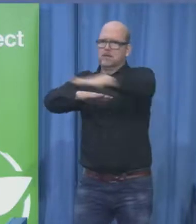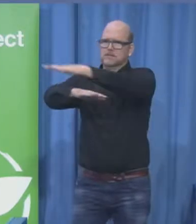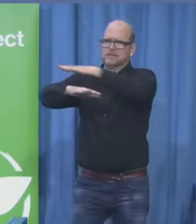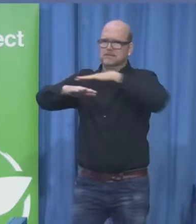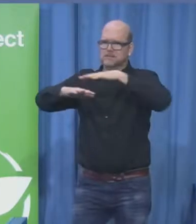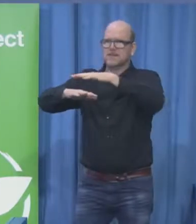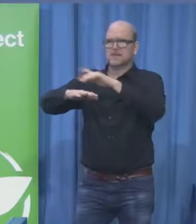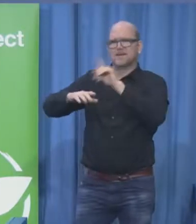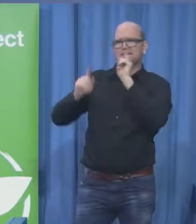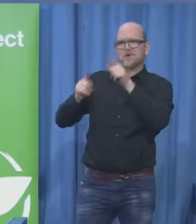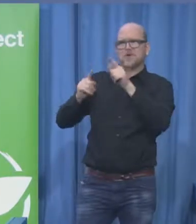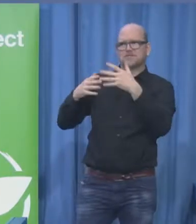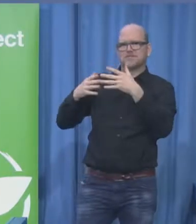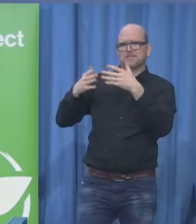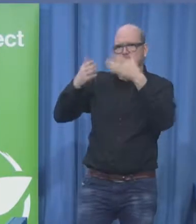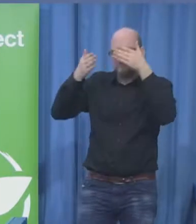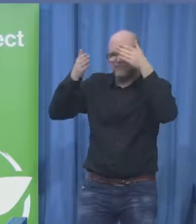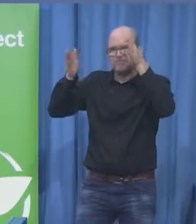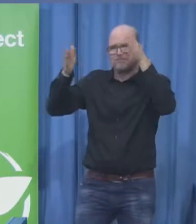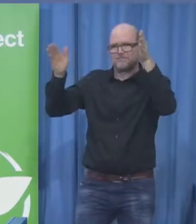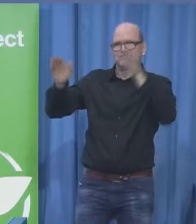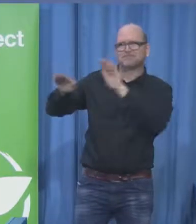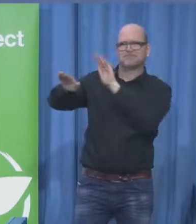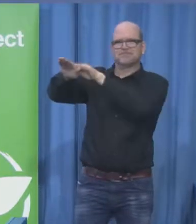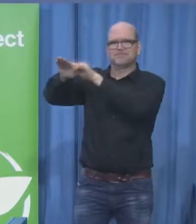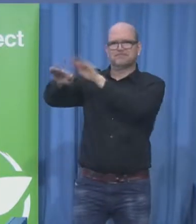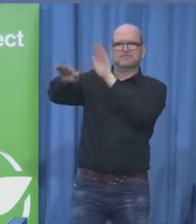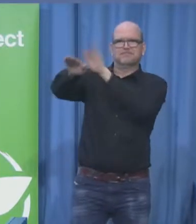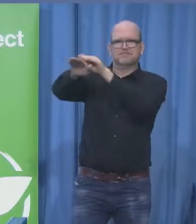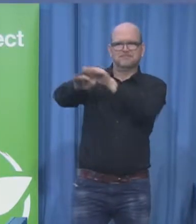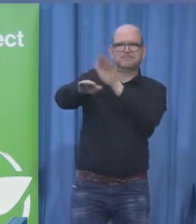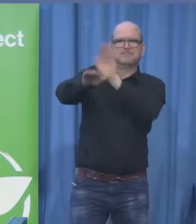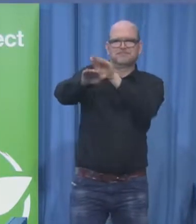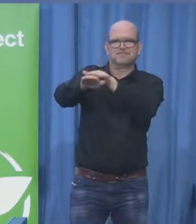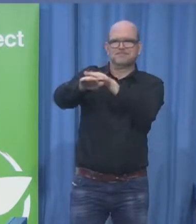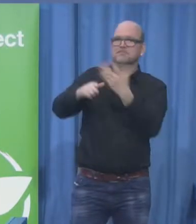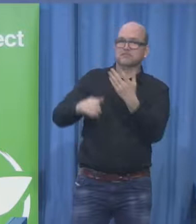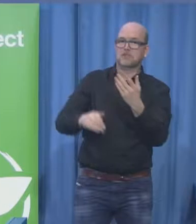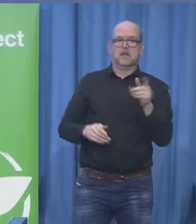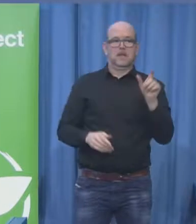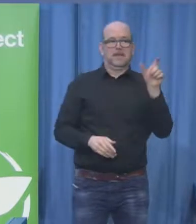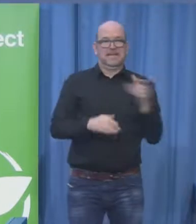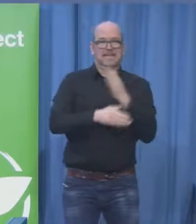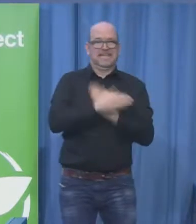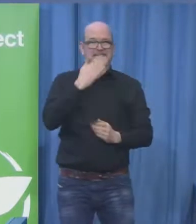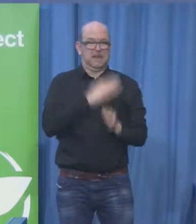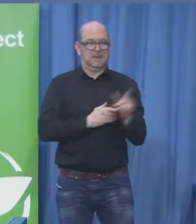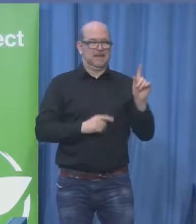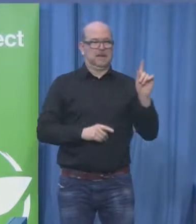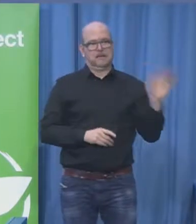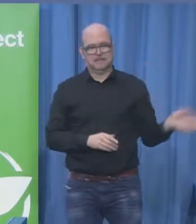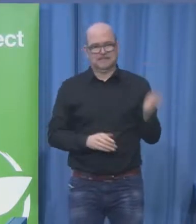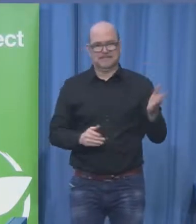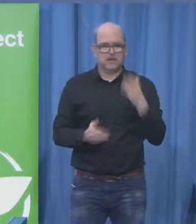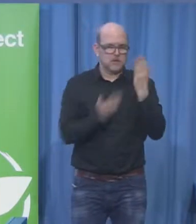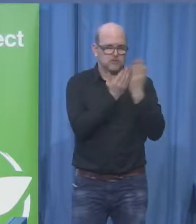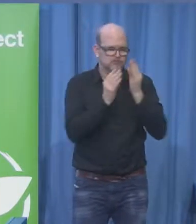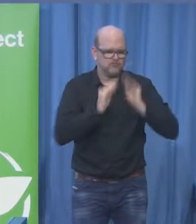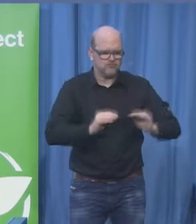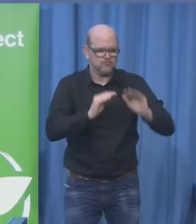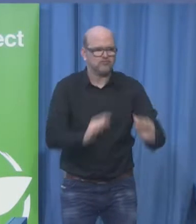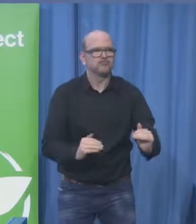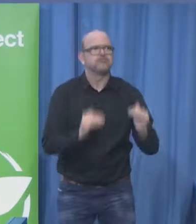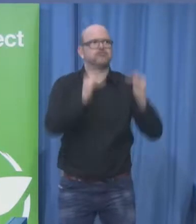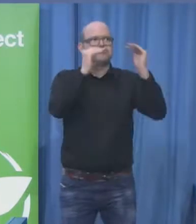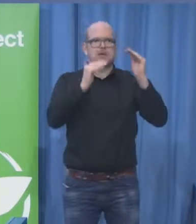government, businesses, and universities is necessary. Last and not least, definitely my favorite,